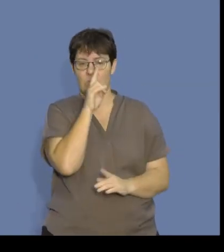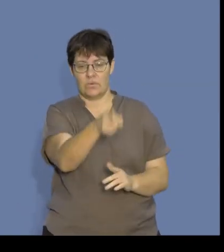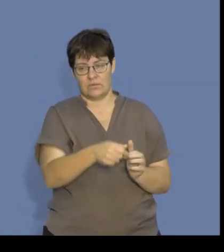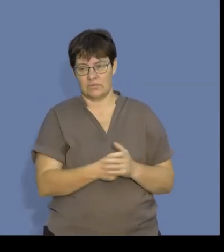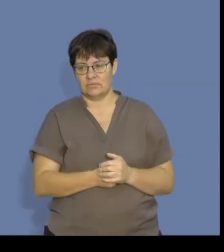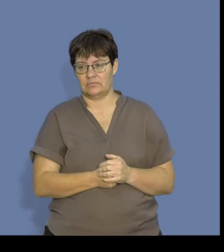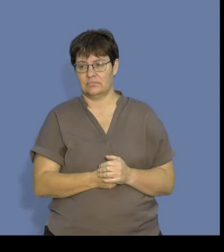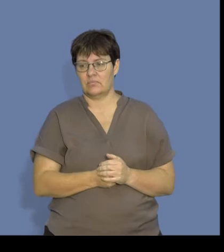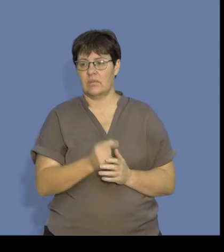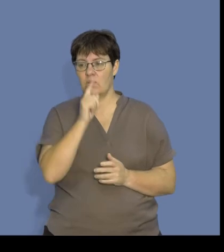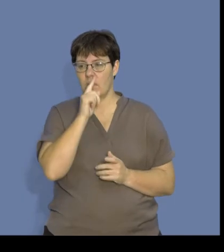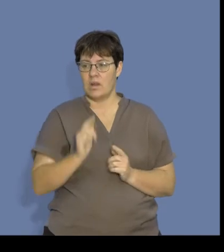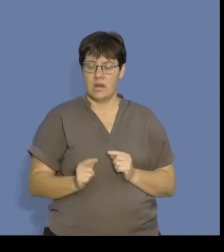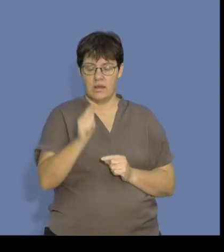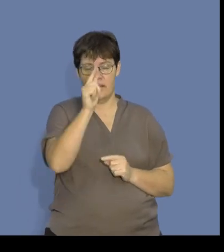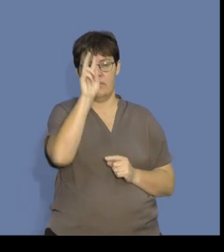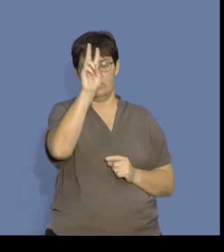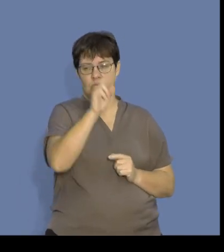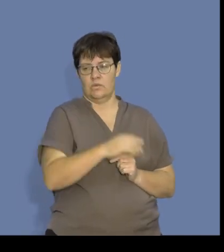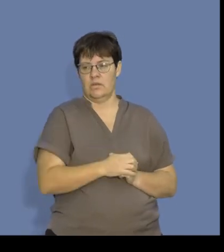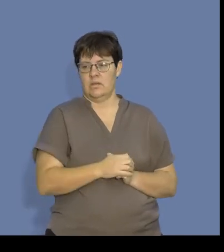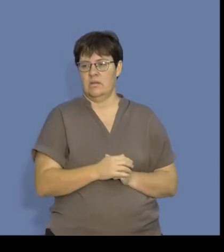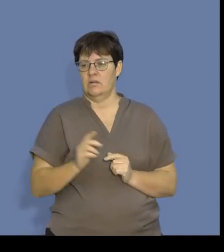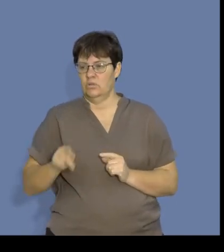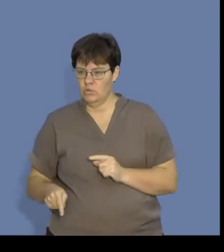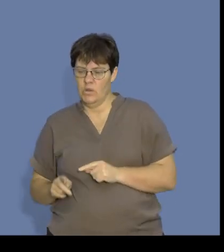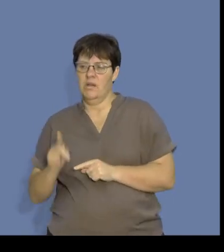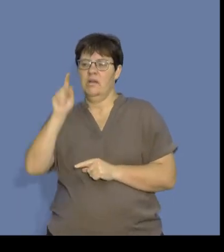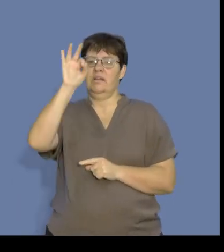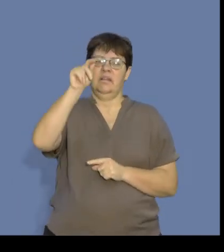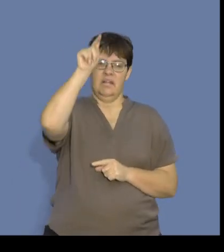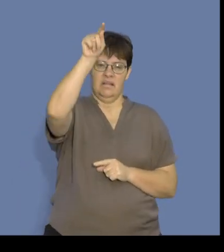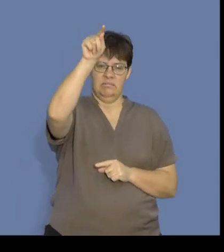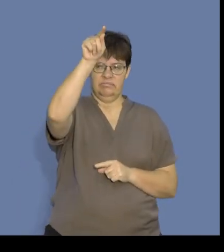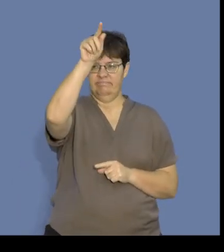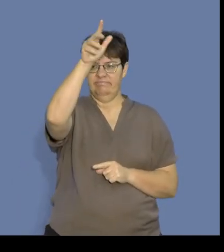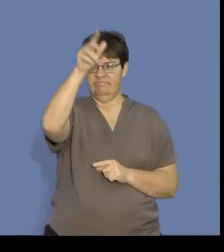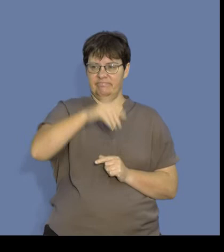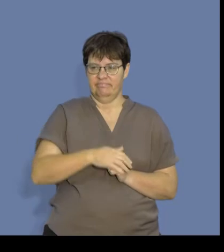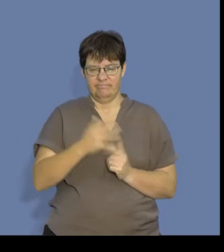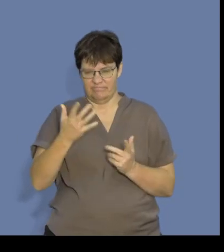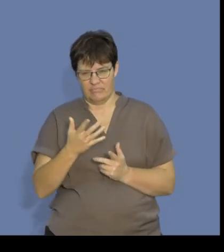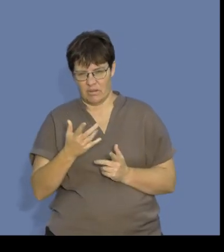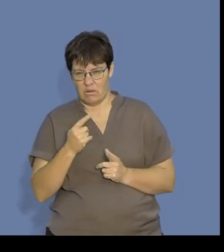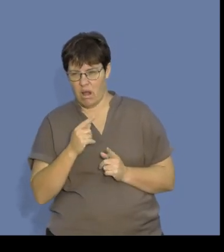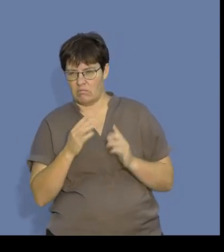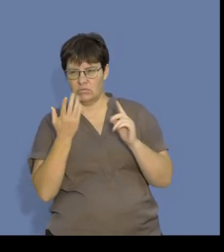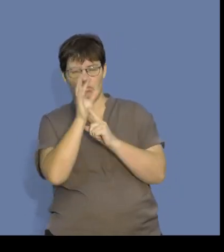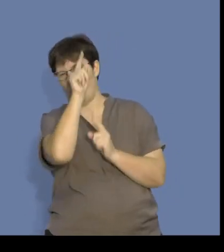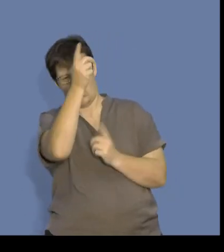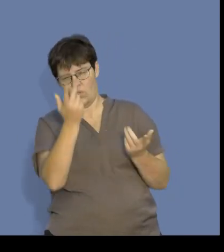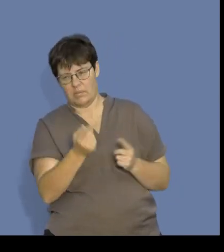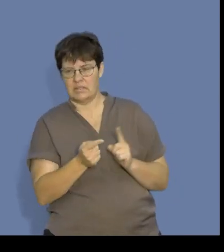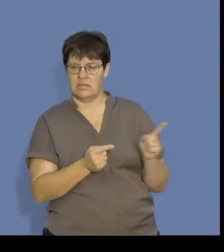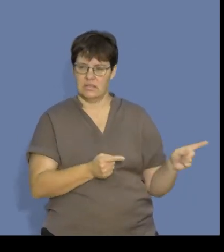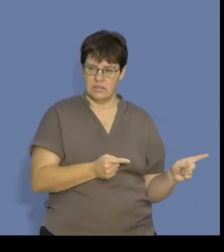look like this. So remember, 1 goes with 2 there, 2 goes with 3, it will be somewhere up there, although I'm not really showing